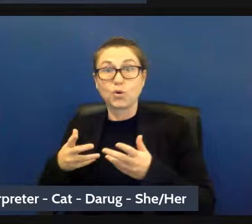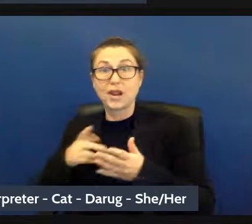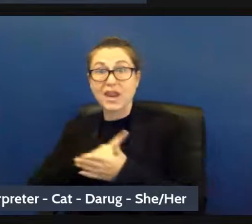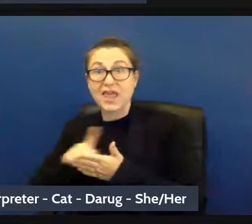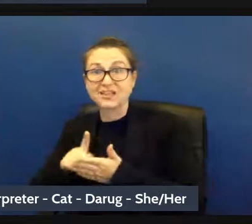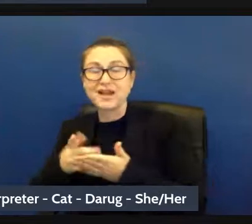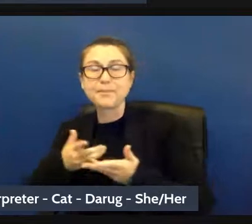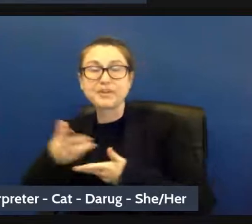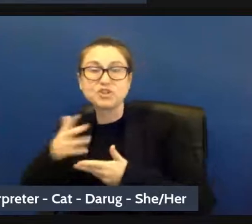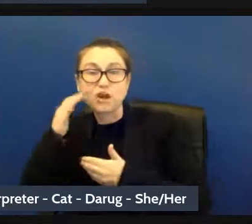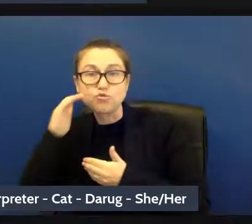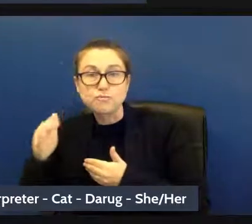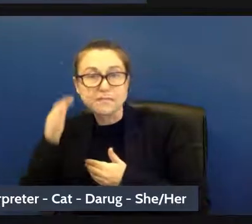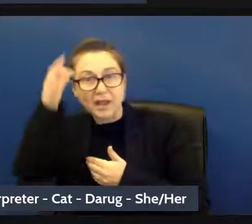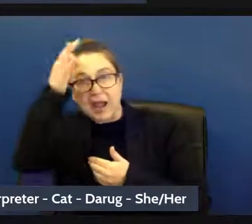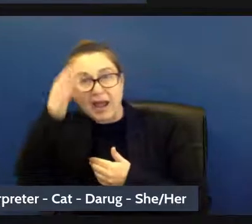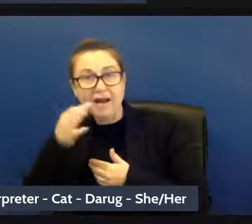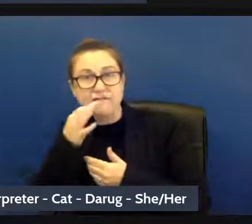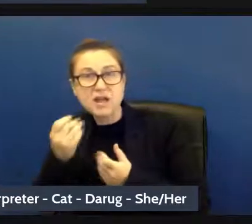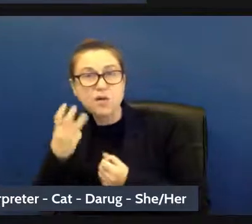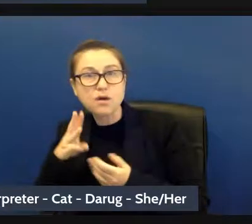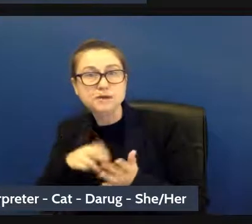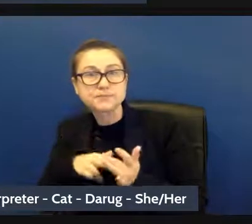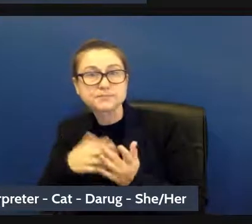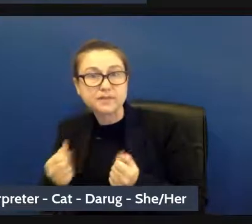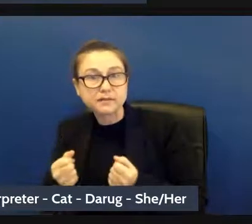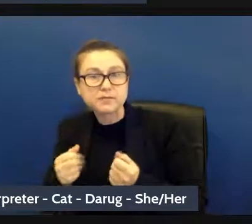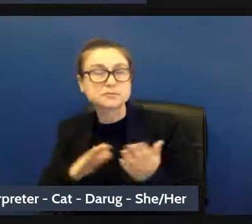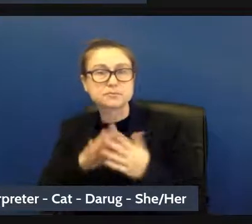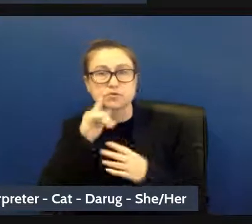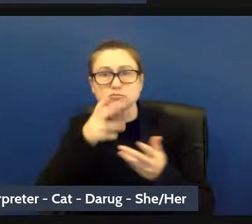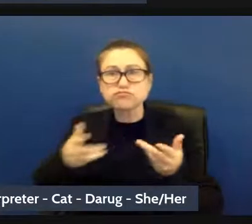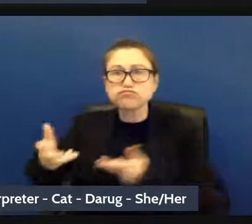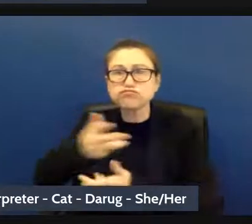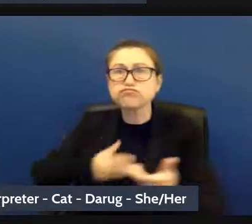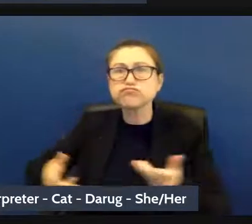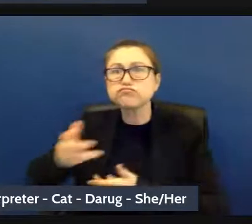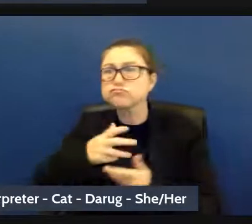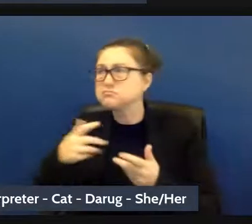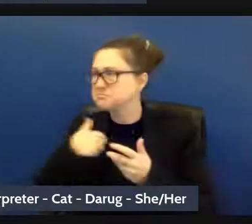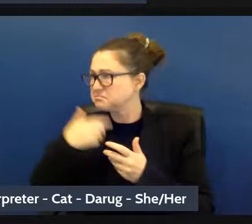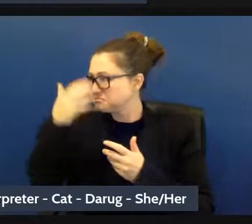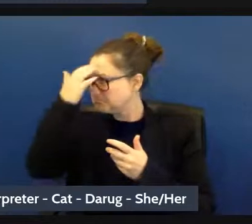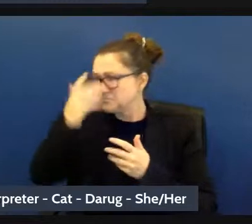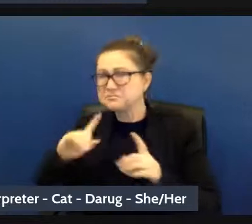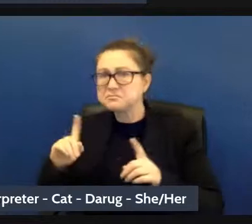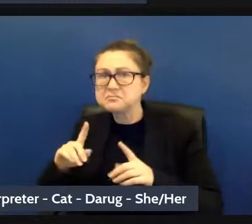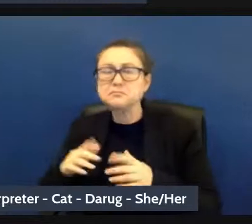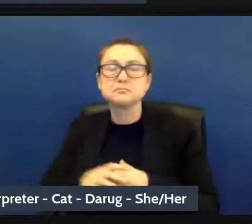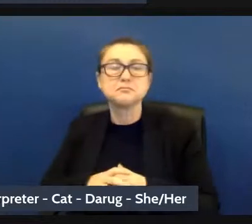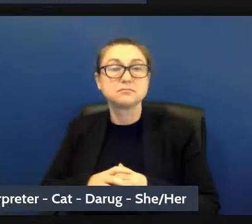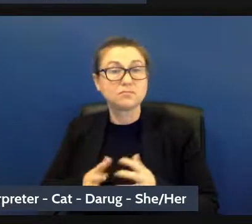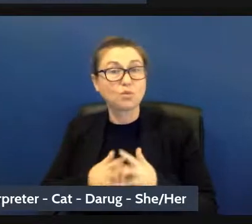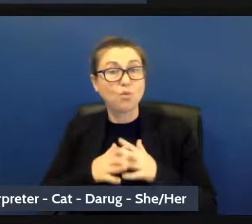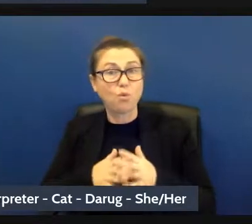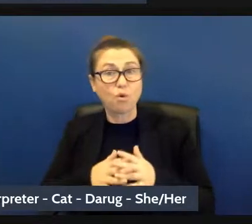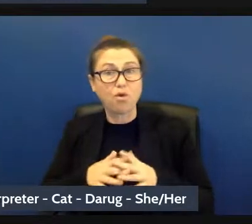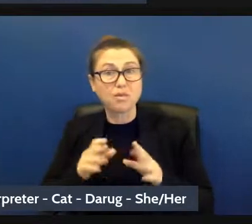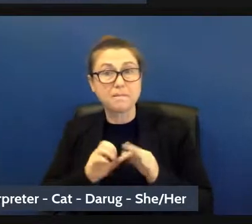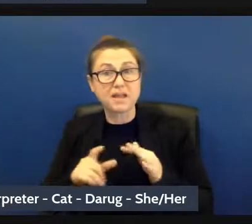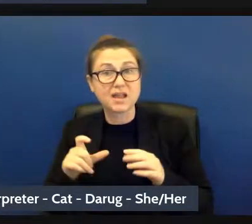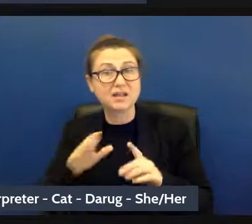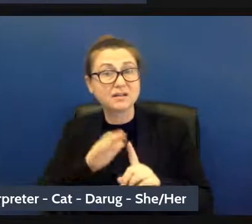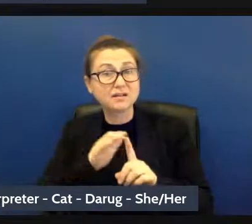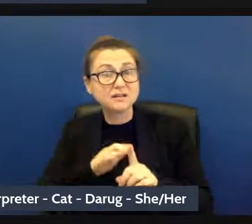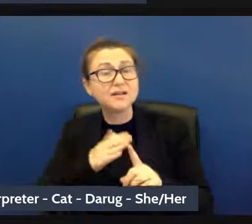later, I think that it'll be easier to figure out what that means for your brain. So do take that opportunity to talk to Beck. And